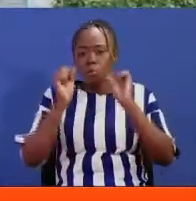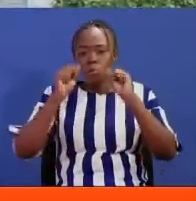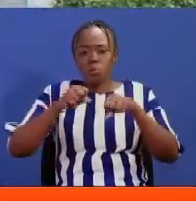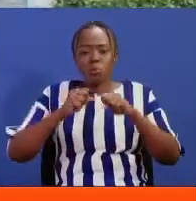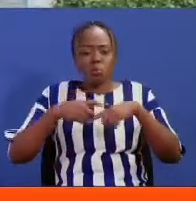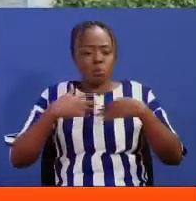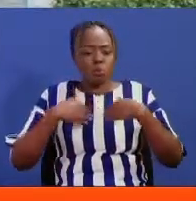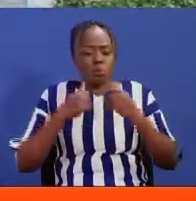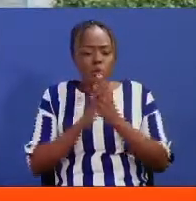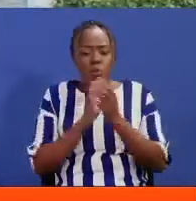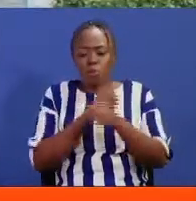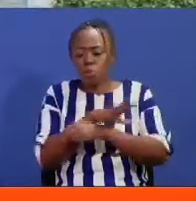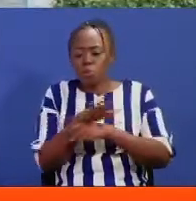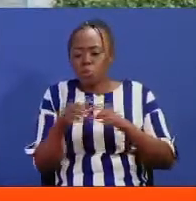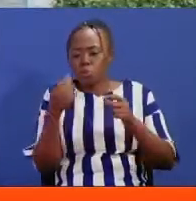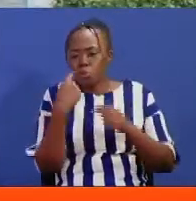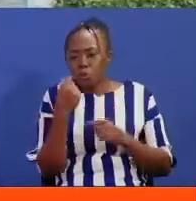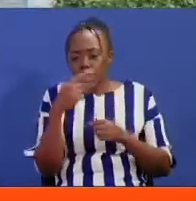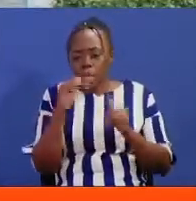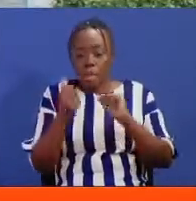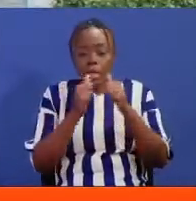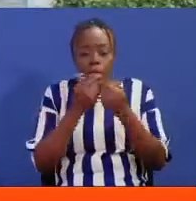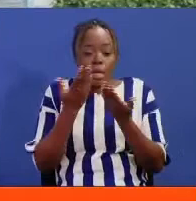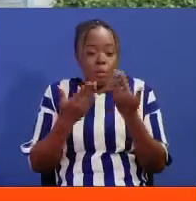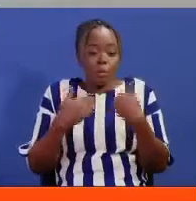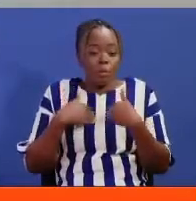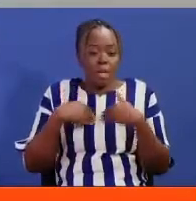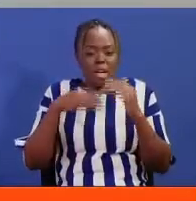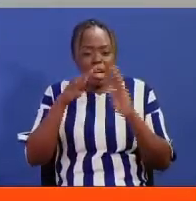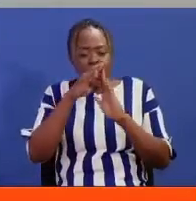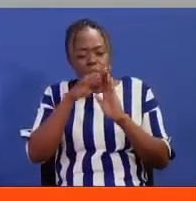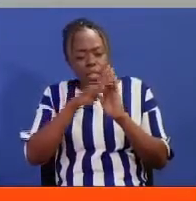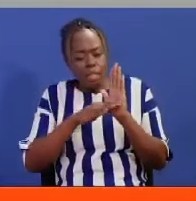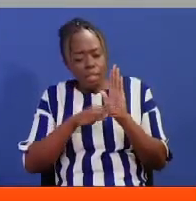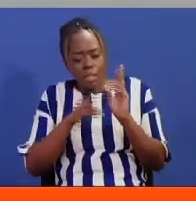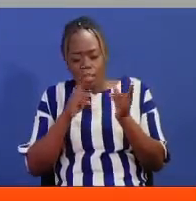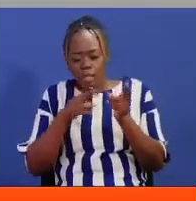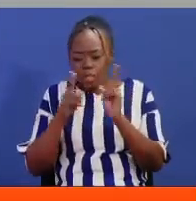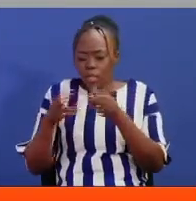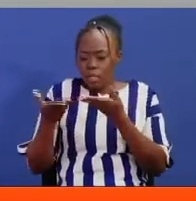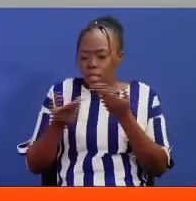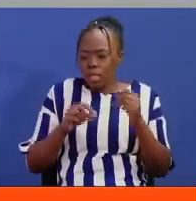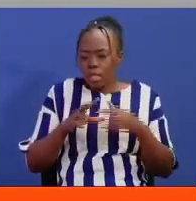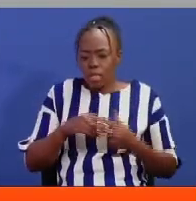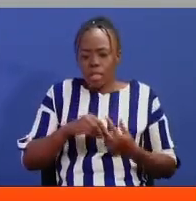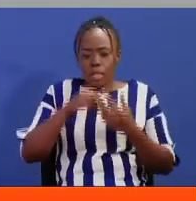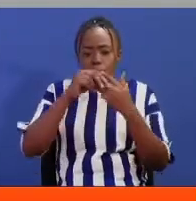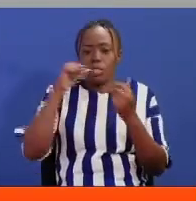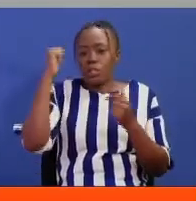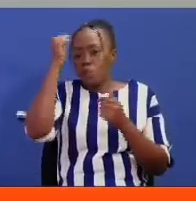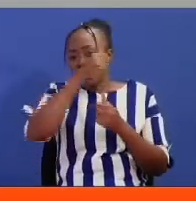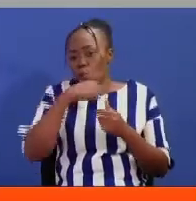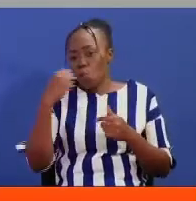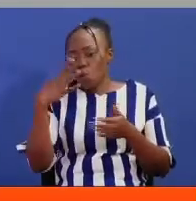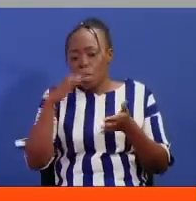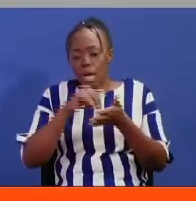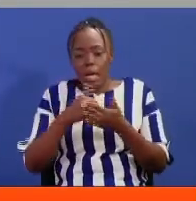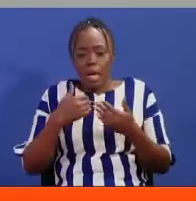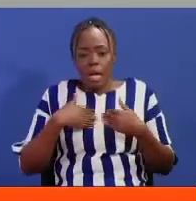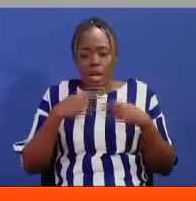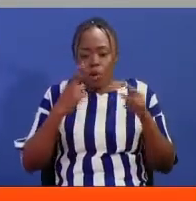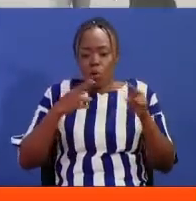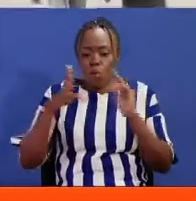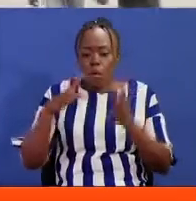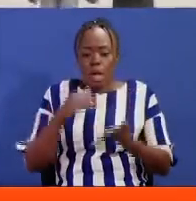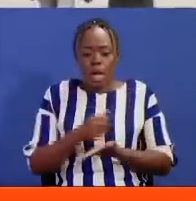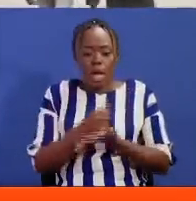access of the coronavirus vaccine due to the shortage facing nations, especially in Africa, that depend on humanitarian